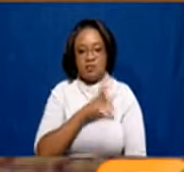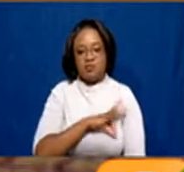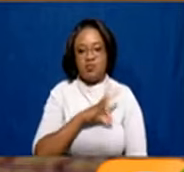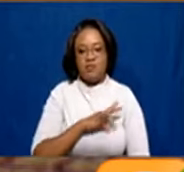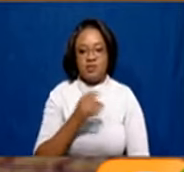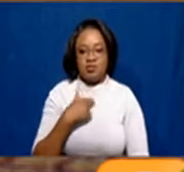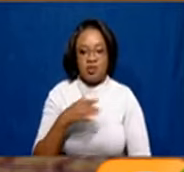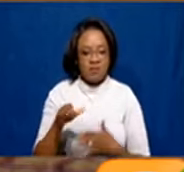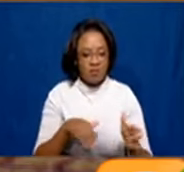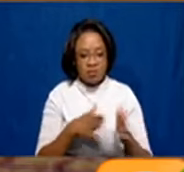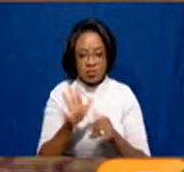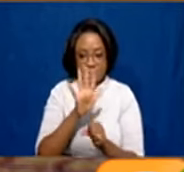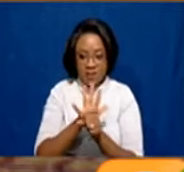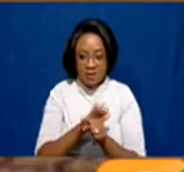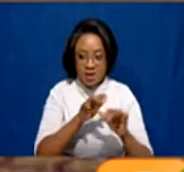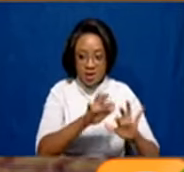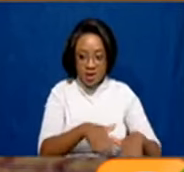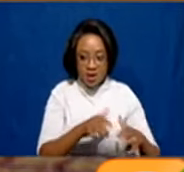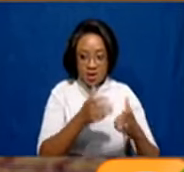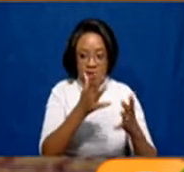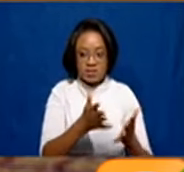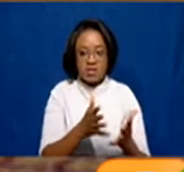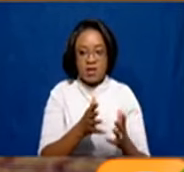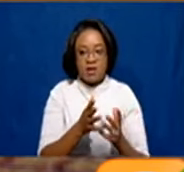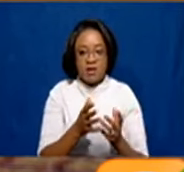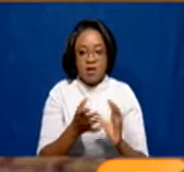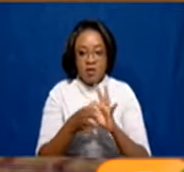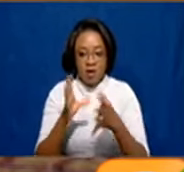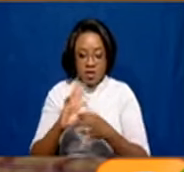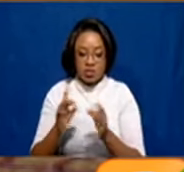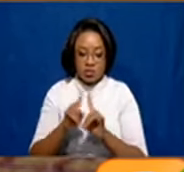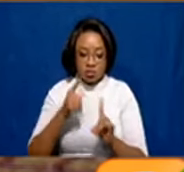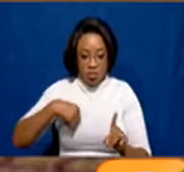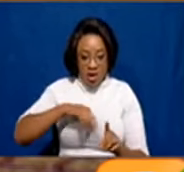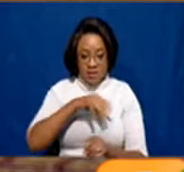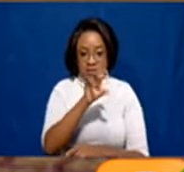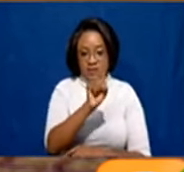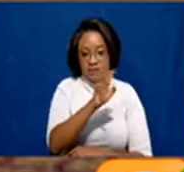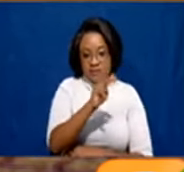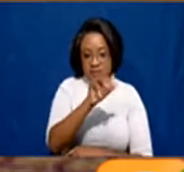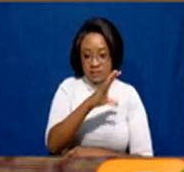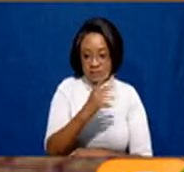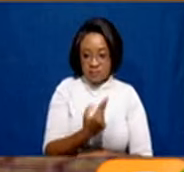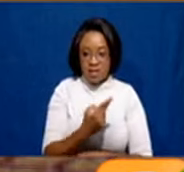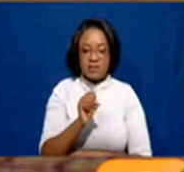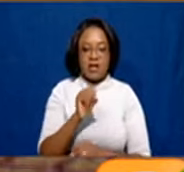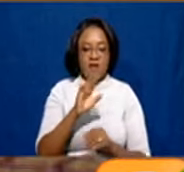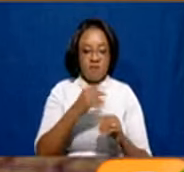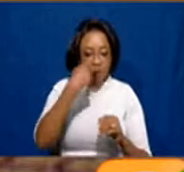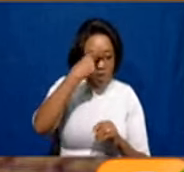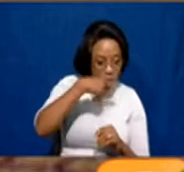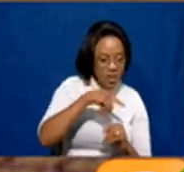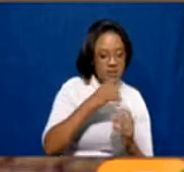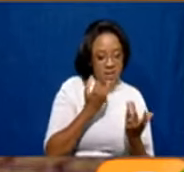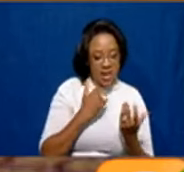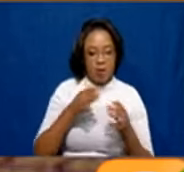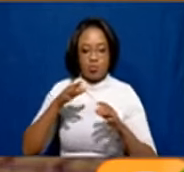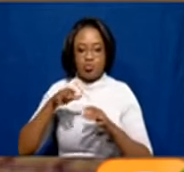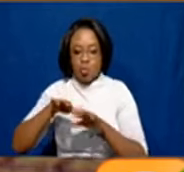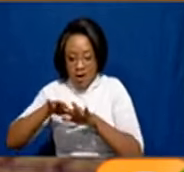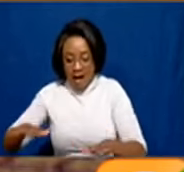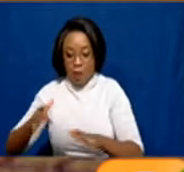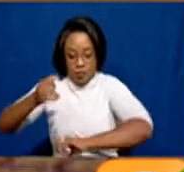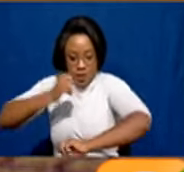there's so many opportunities in the agricultural value chain, and what we do at SMACS Foundation is take it from a policy level all the way to the